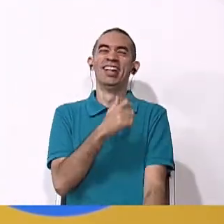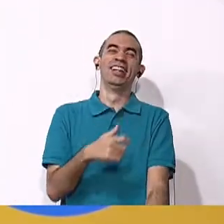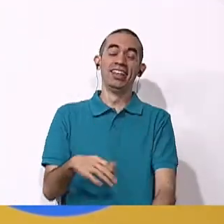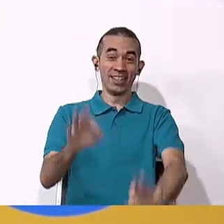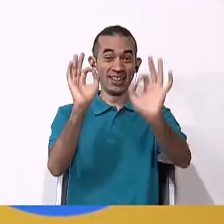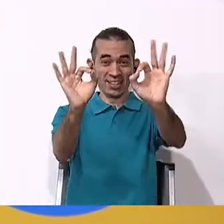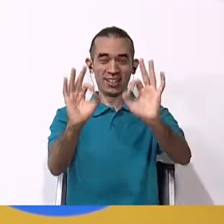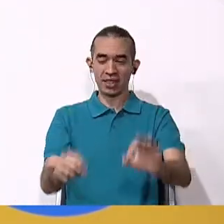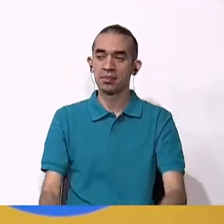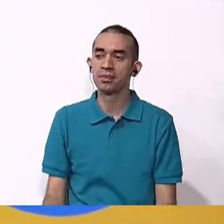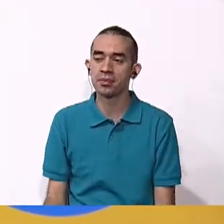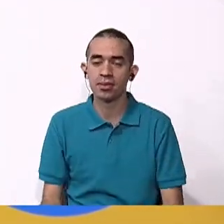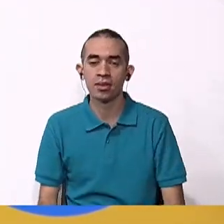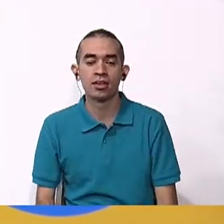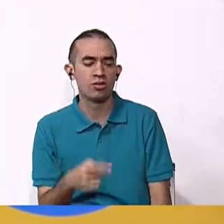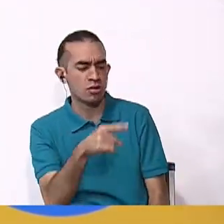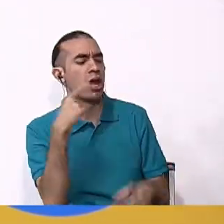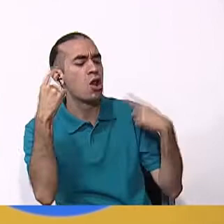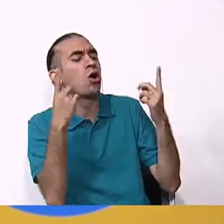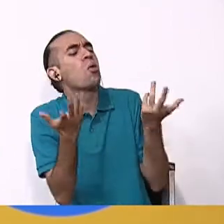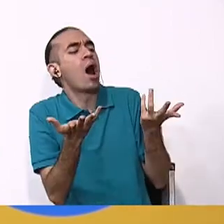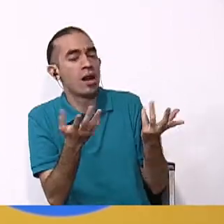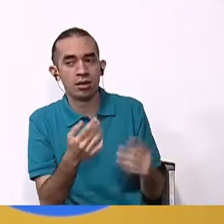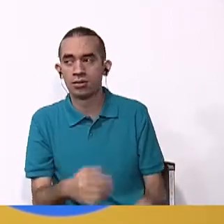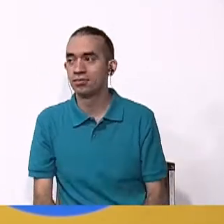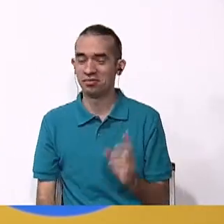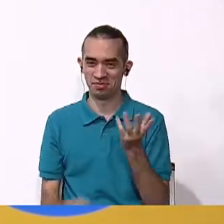Yes, Jack, what's your crazy movement?